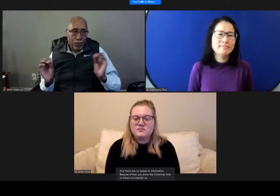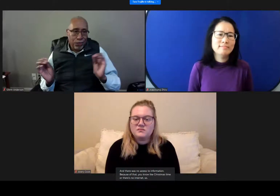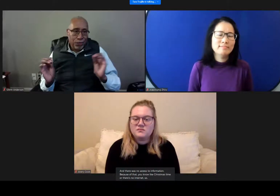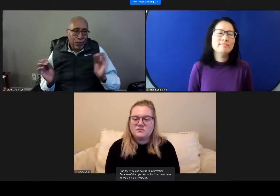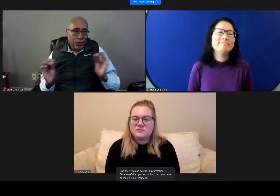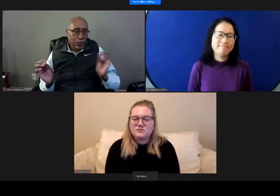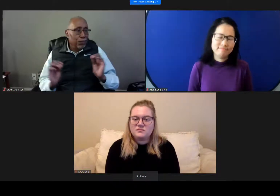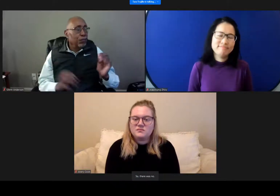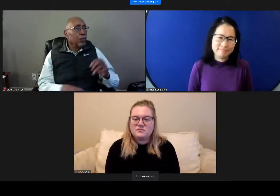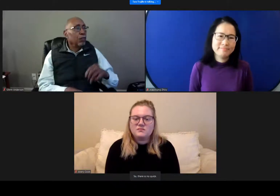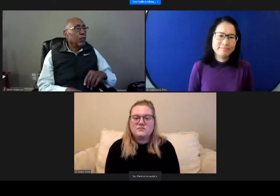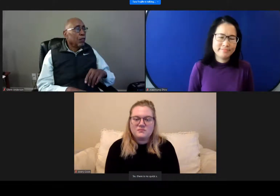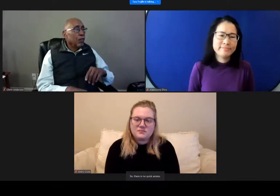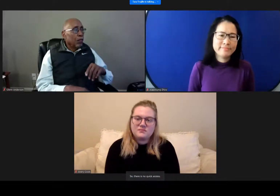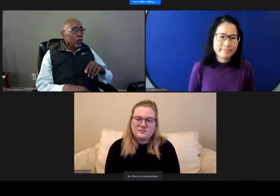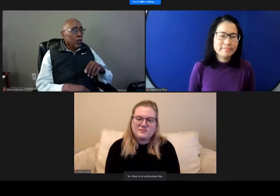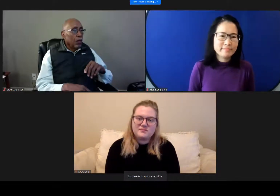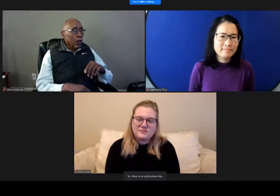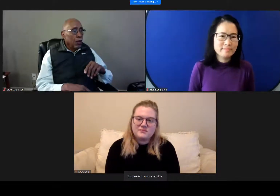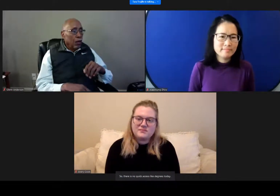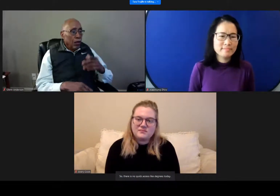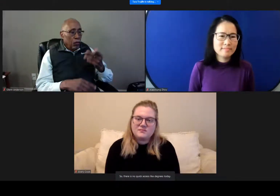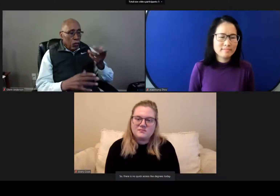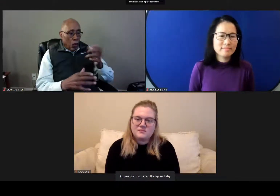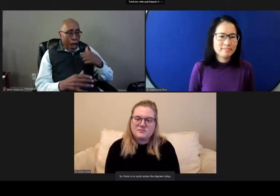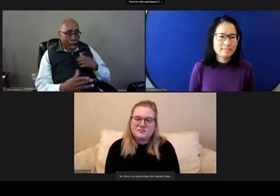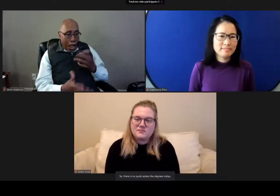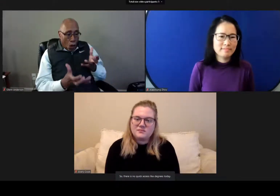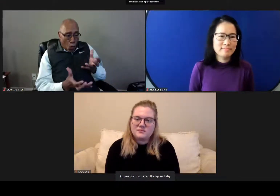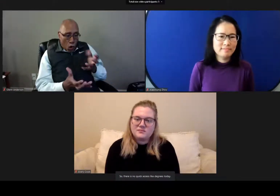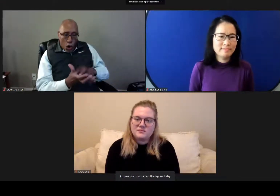So there was no quick access like there is today.